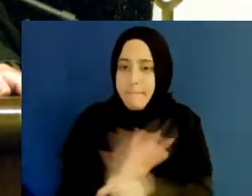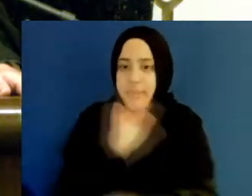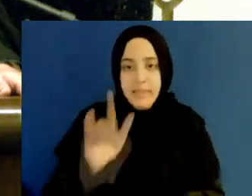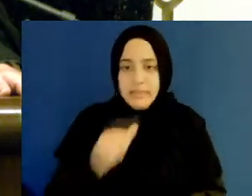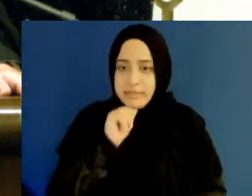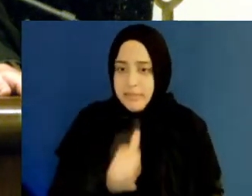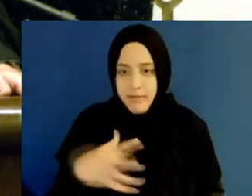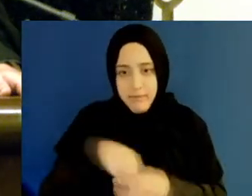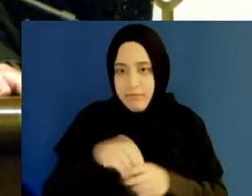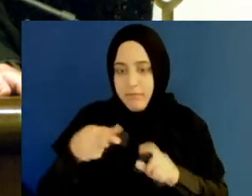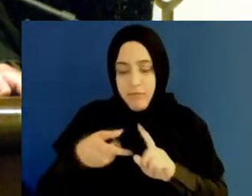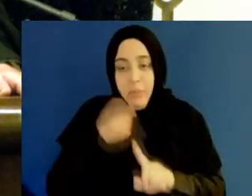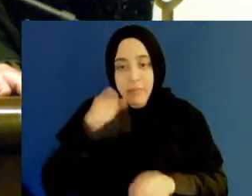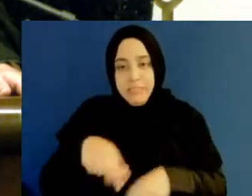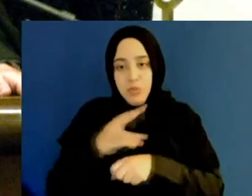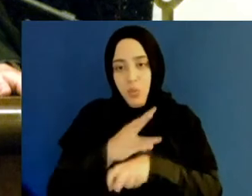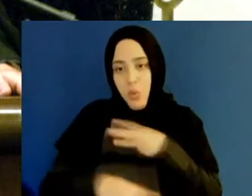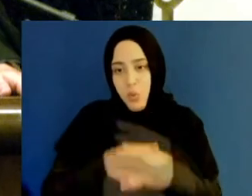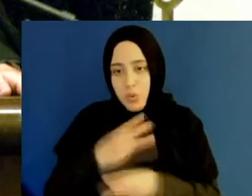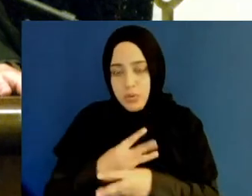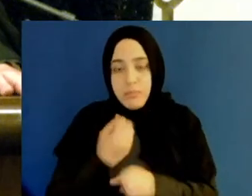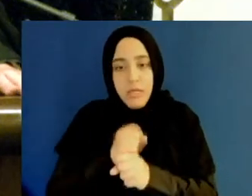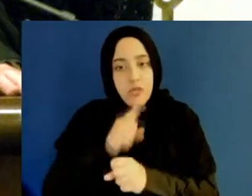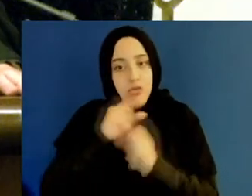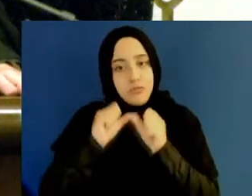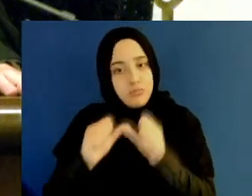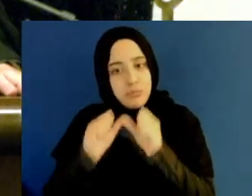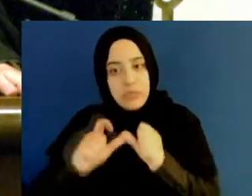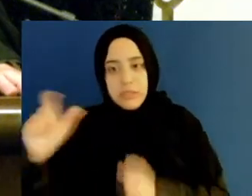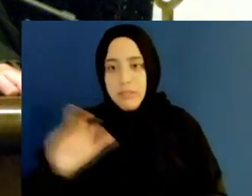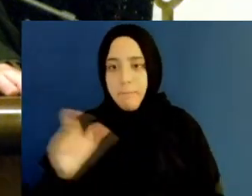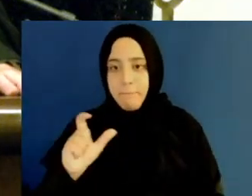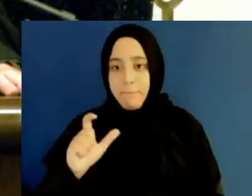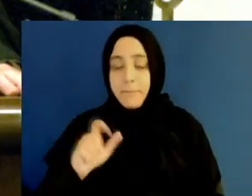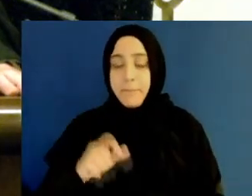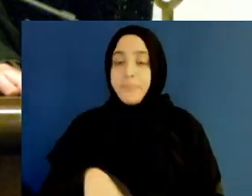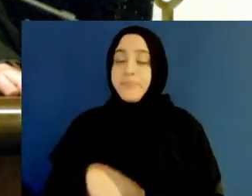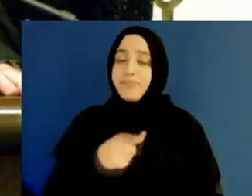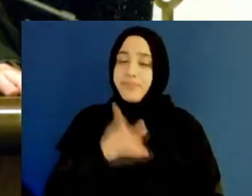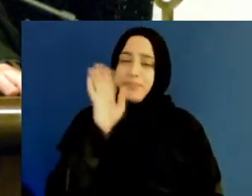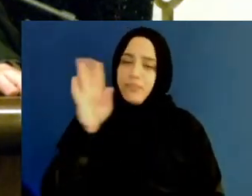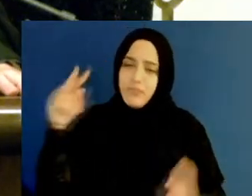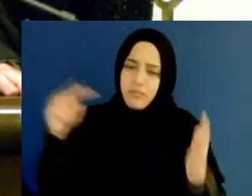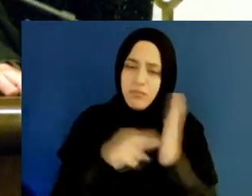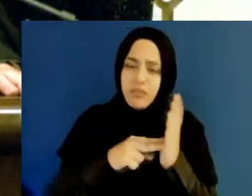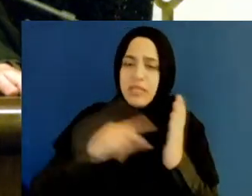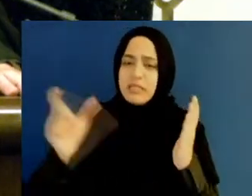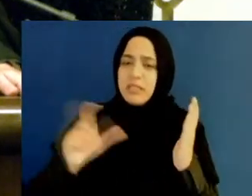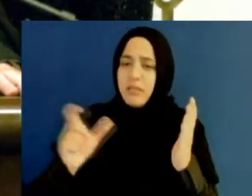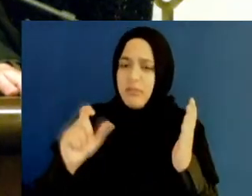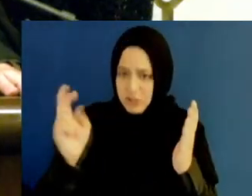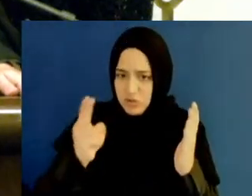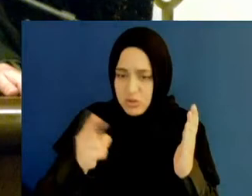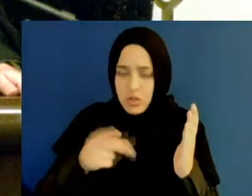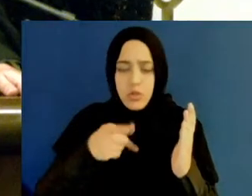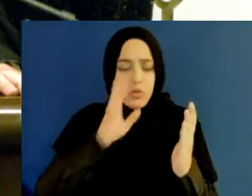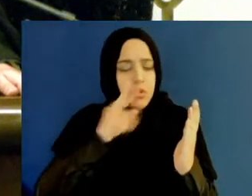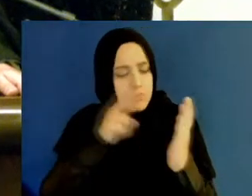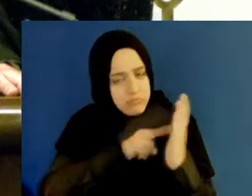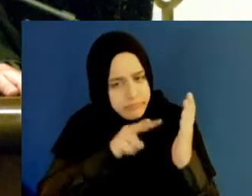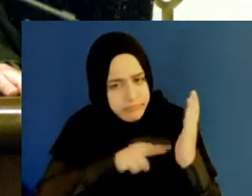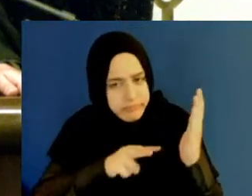history, the jihad and the tribulations of each and every one of the imams